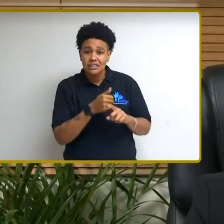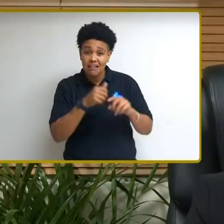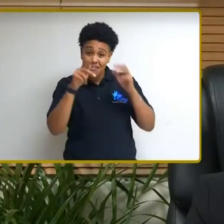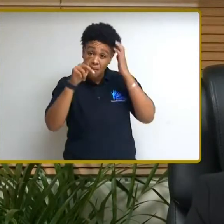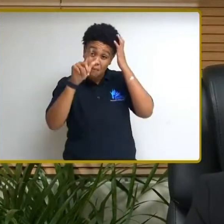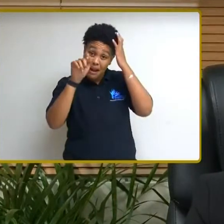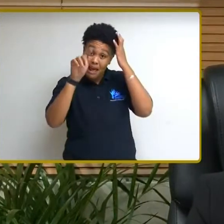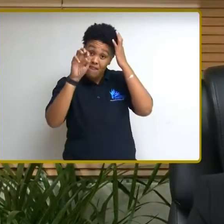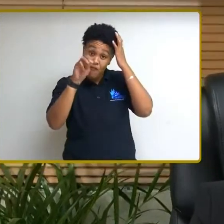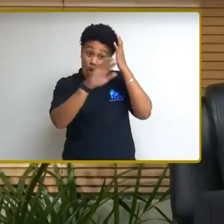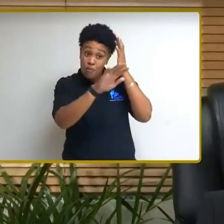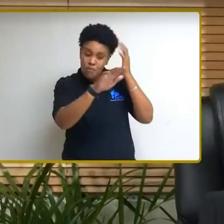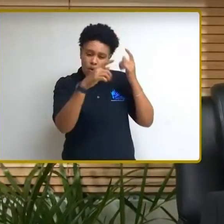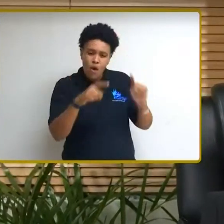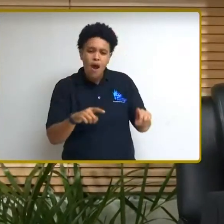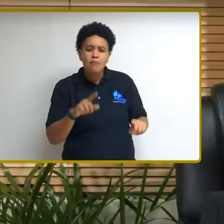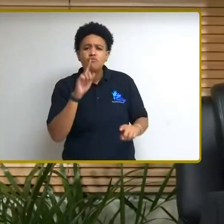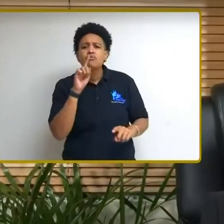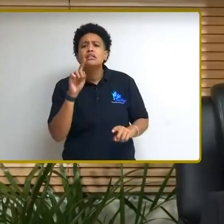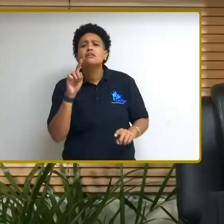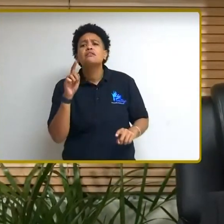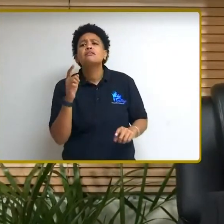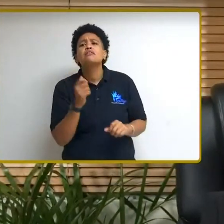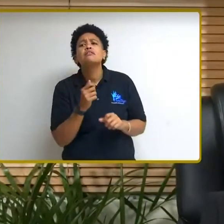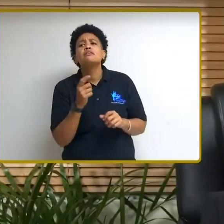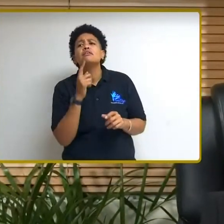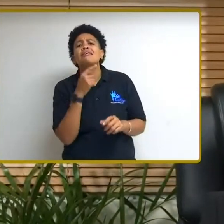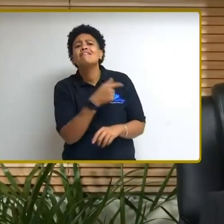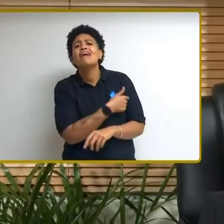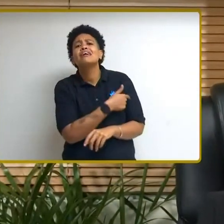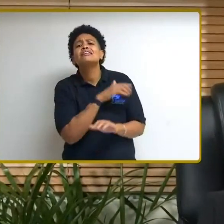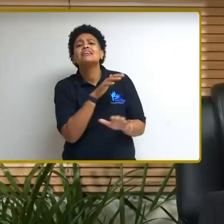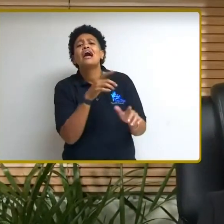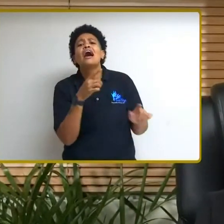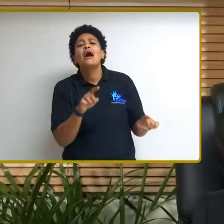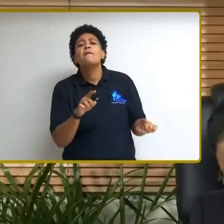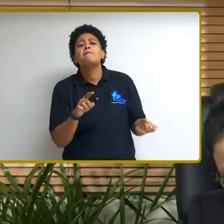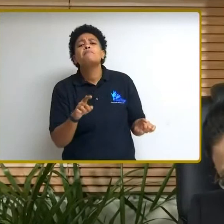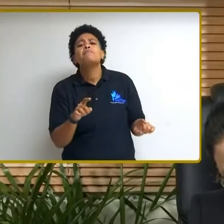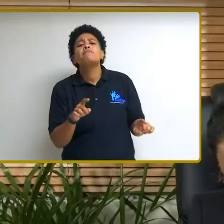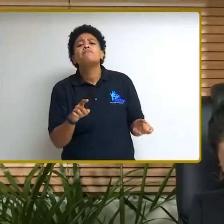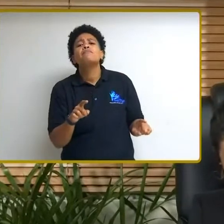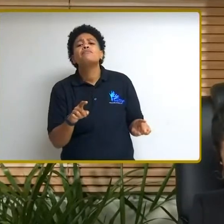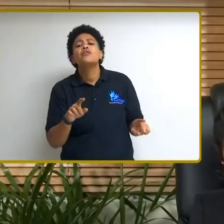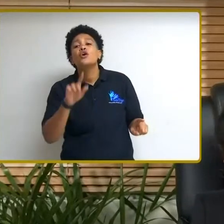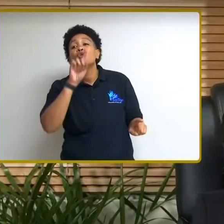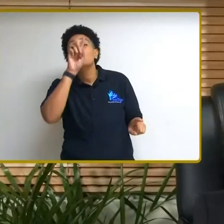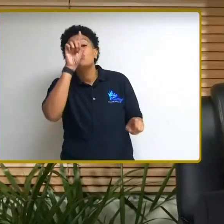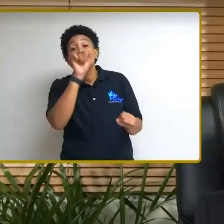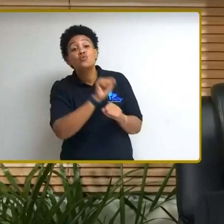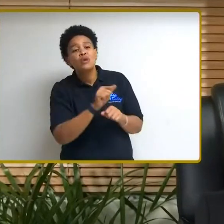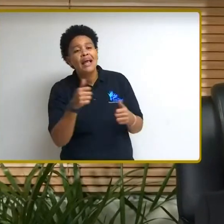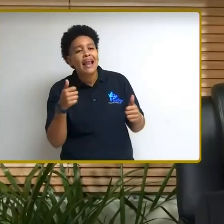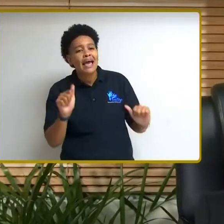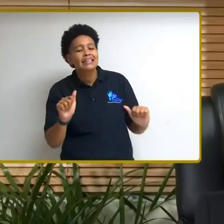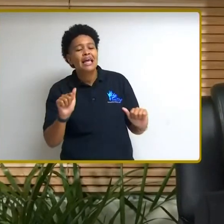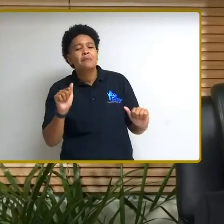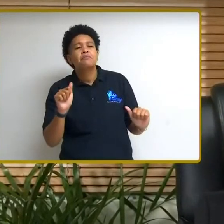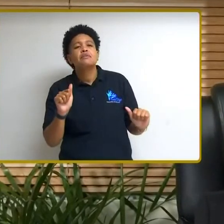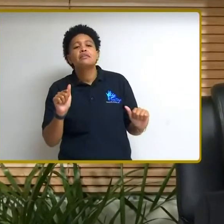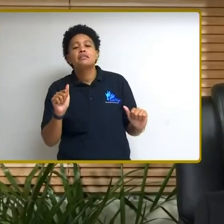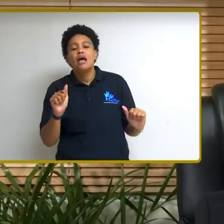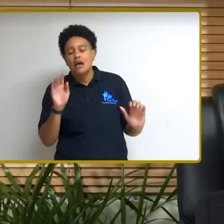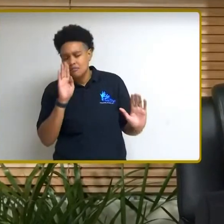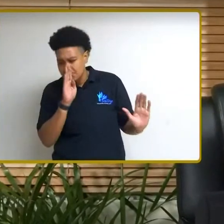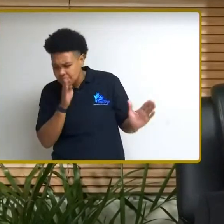platform as a source for vaccines, is that there is an attempt at moving